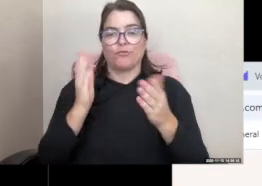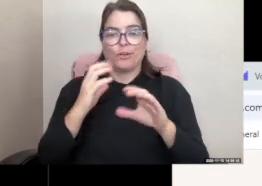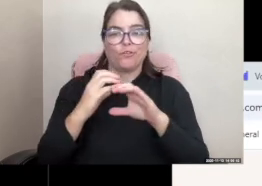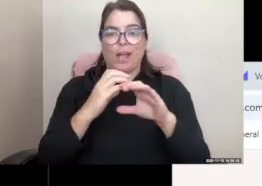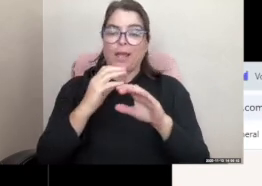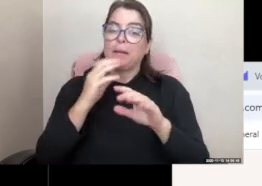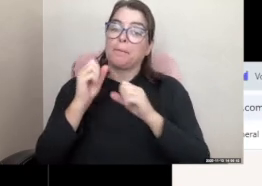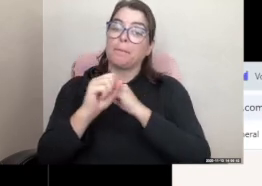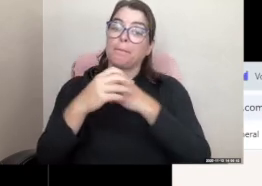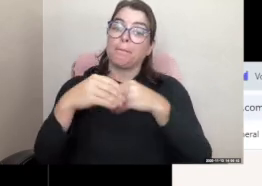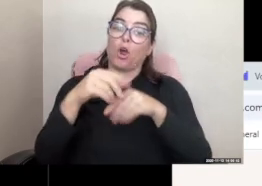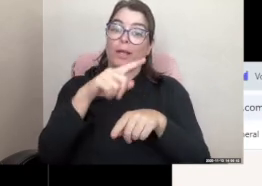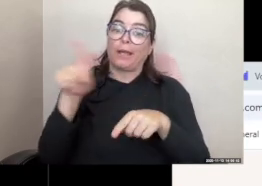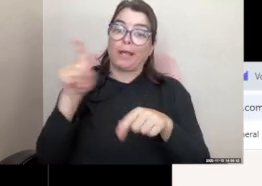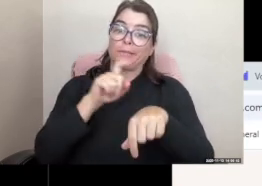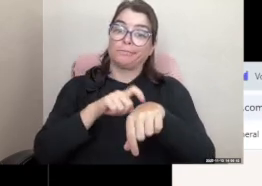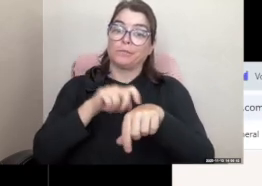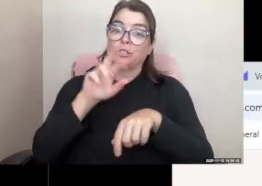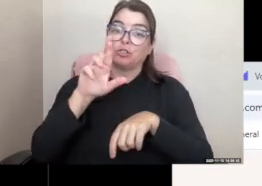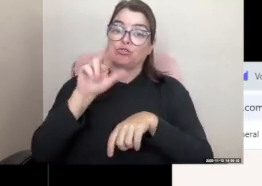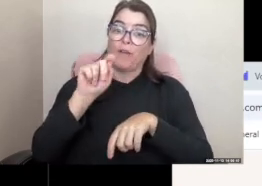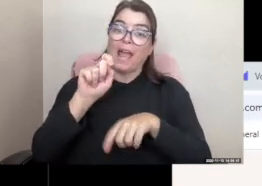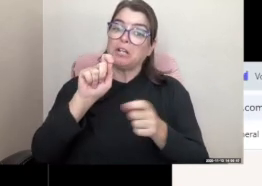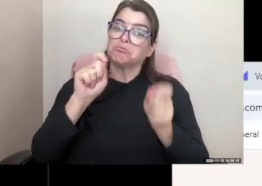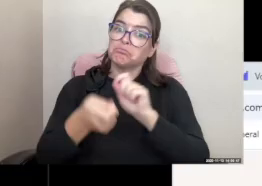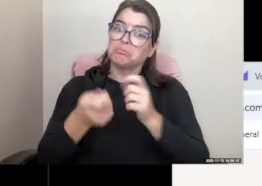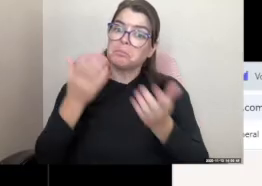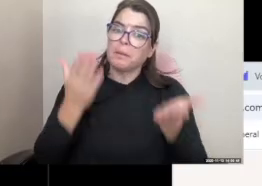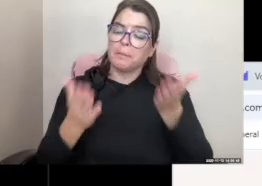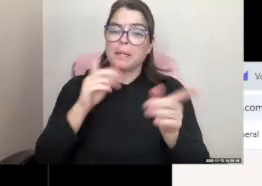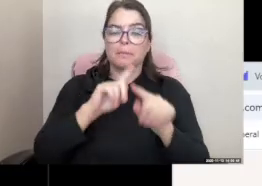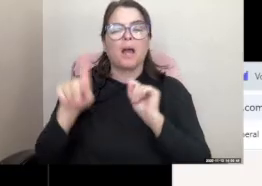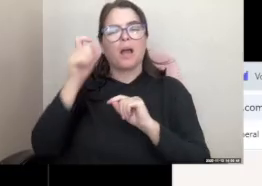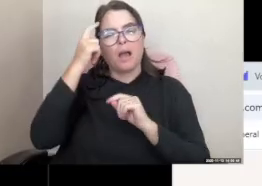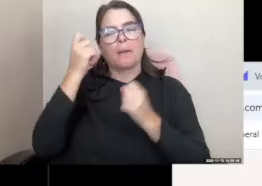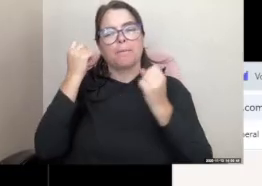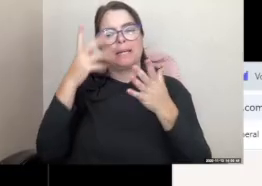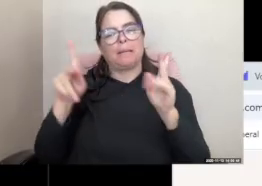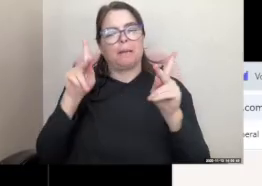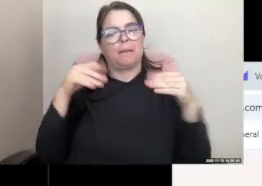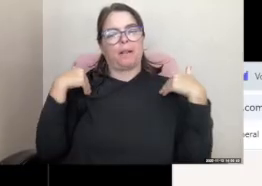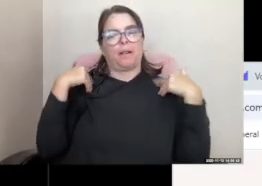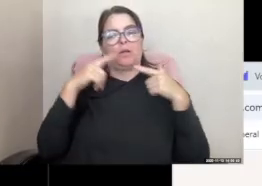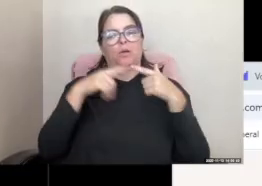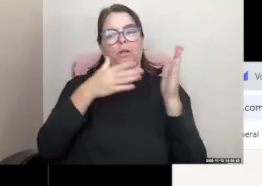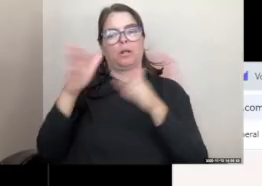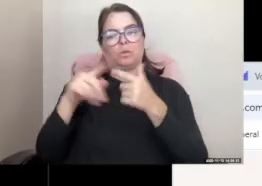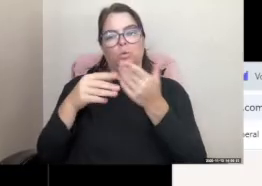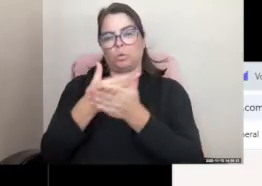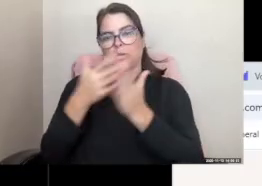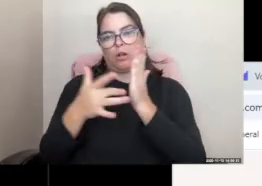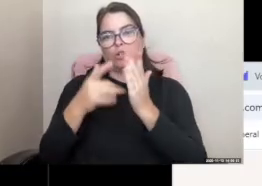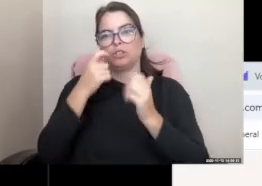last round, I think that is still, we're a year away from deployment, essentially. So there's some time